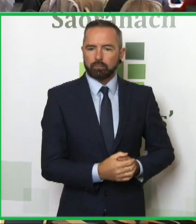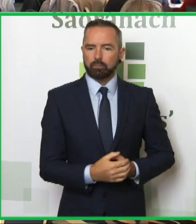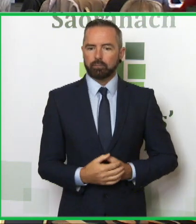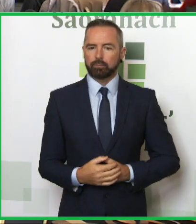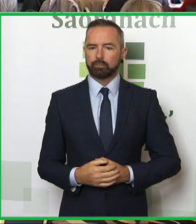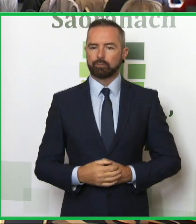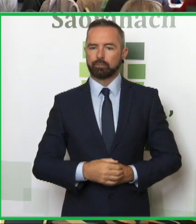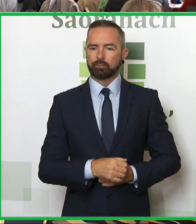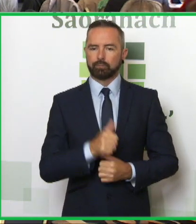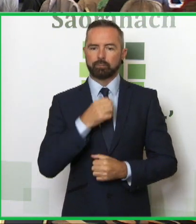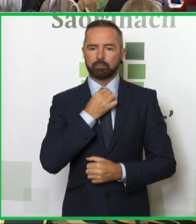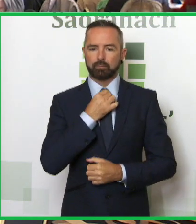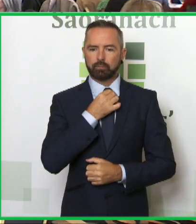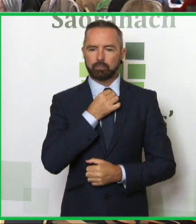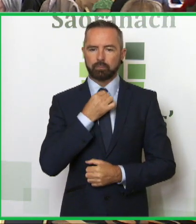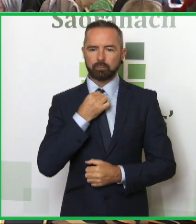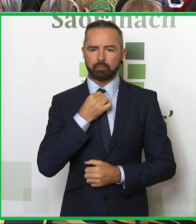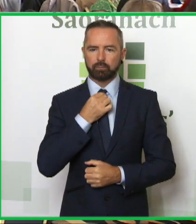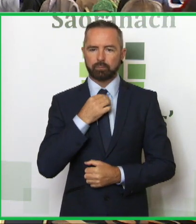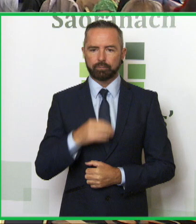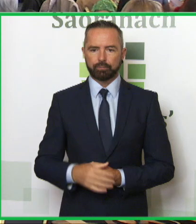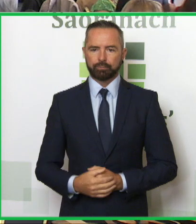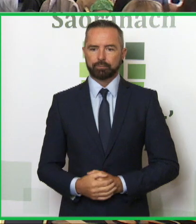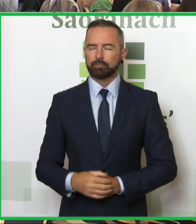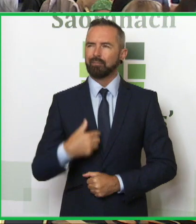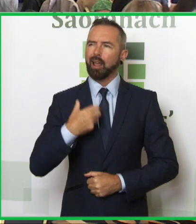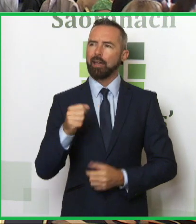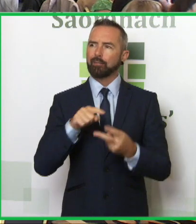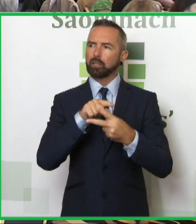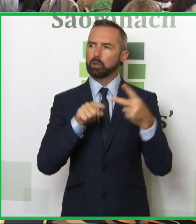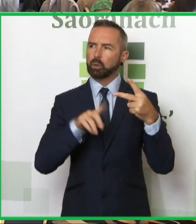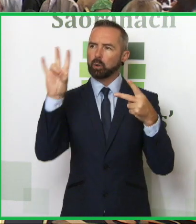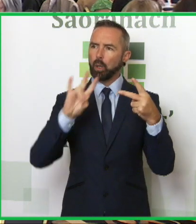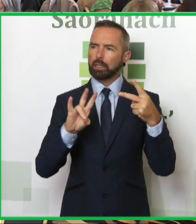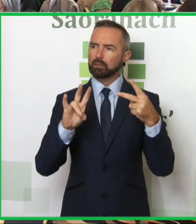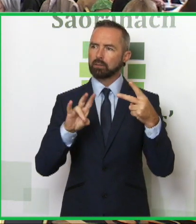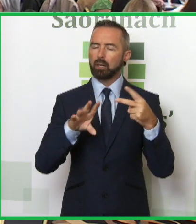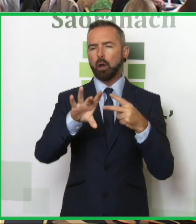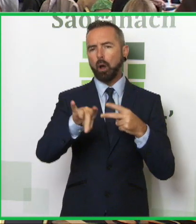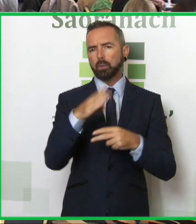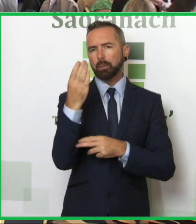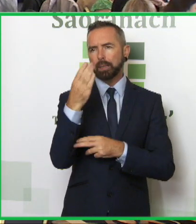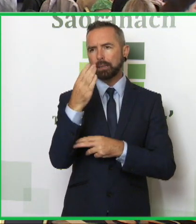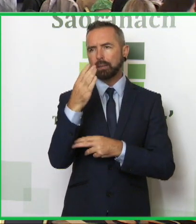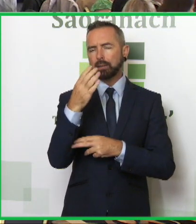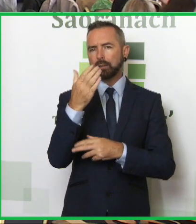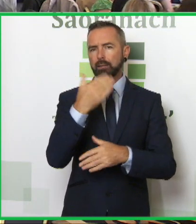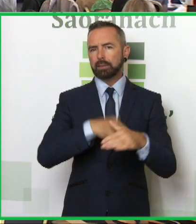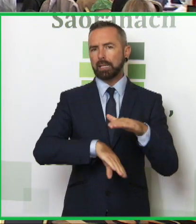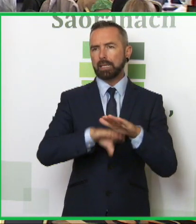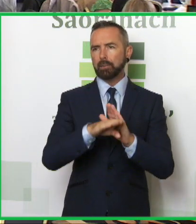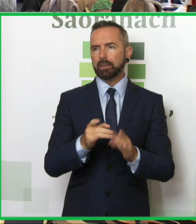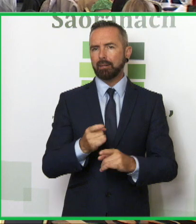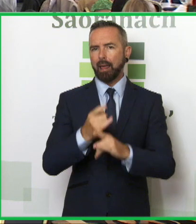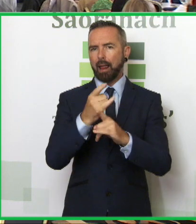Hi, Paul. Hi, everyone. Hey, Lana. I just have two questions in relation to this. One question is option B, the limited health diversion. We were told